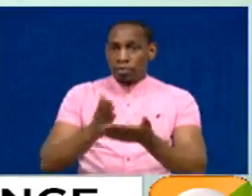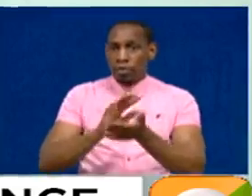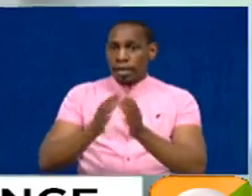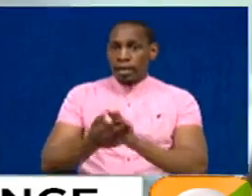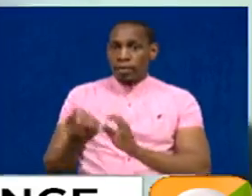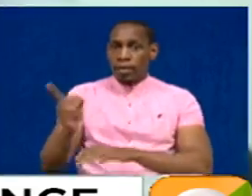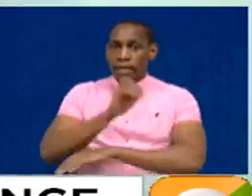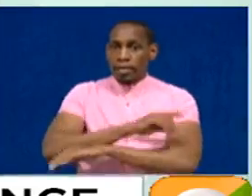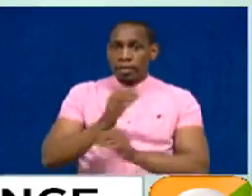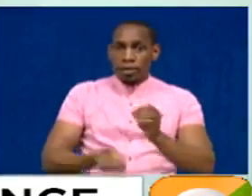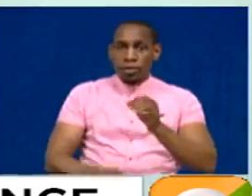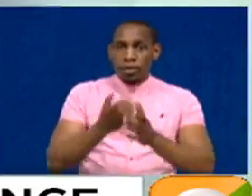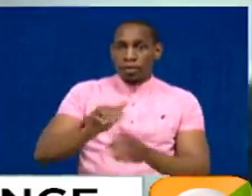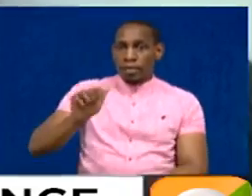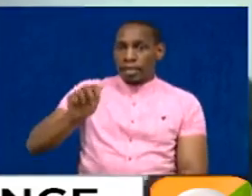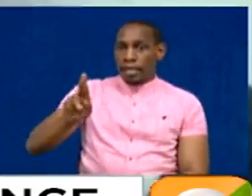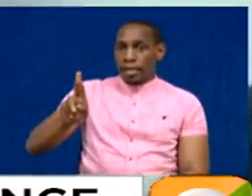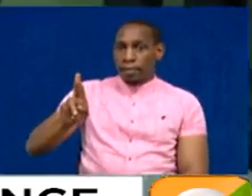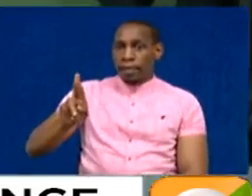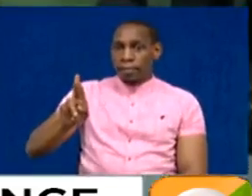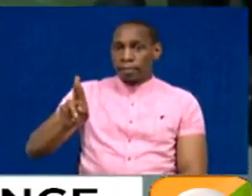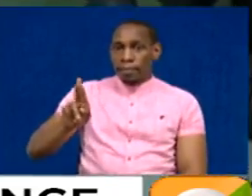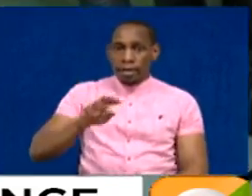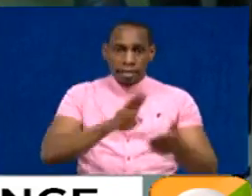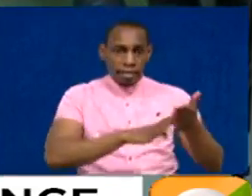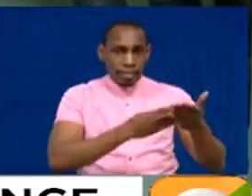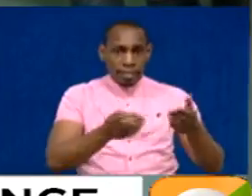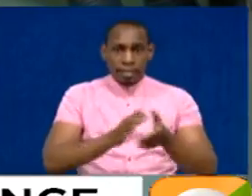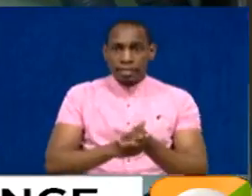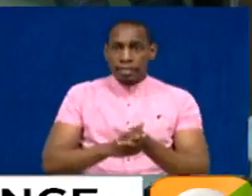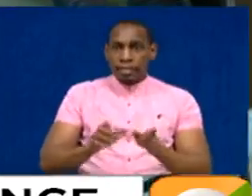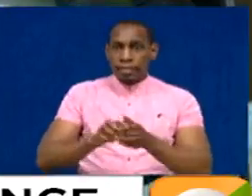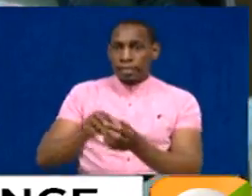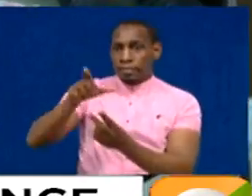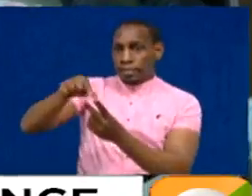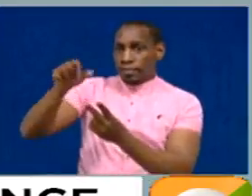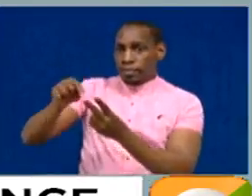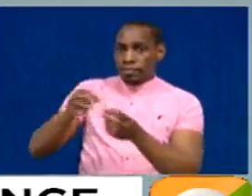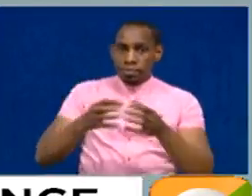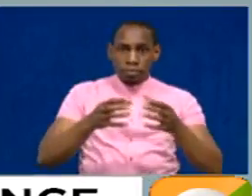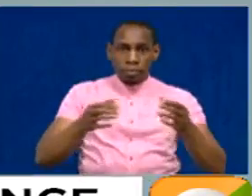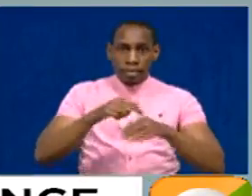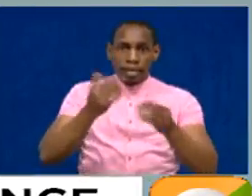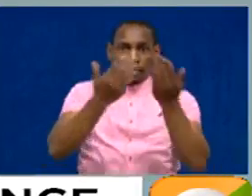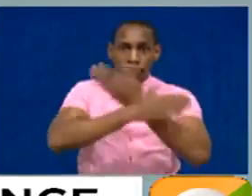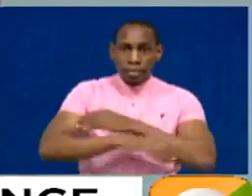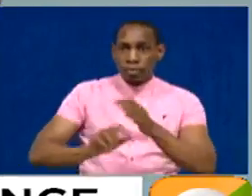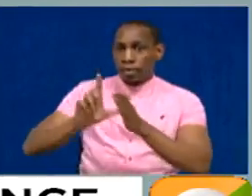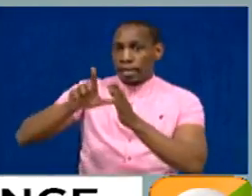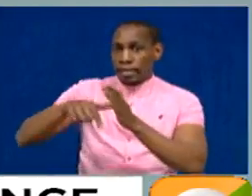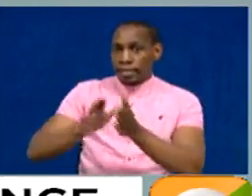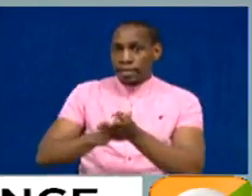takes about one day to develop an AMR susceptibility pattern. The pure culture from a sample will be grown overnight and